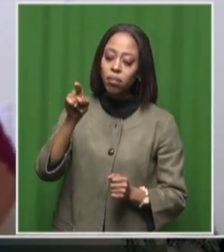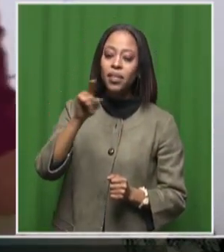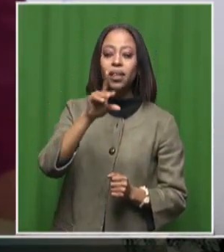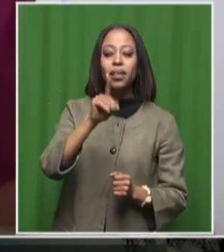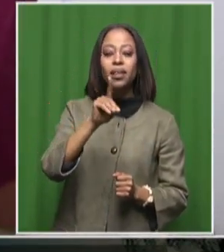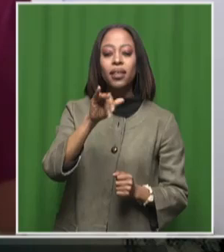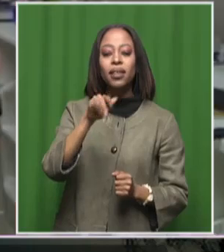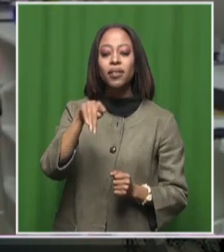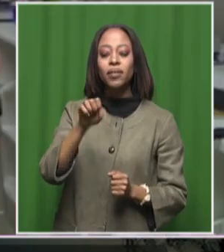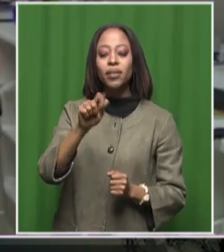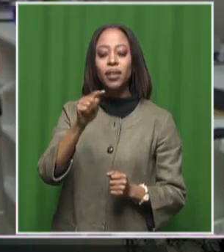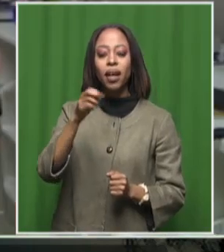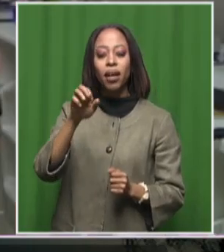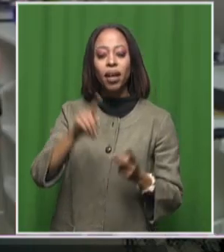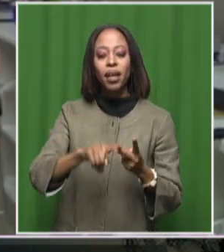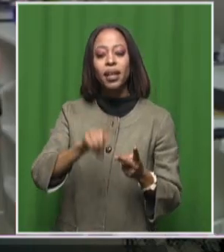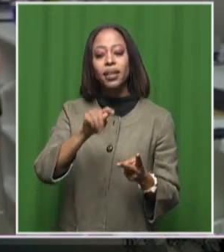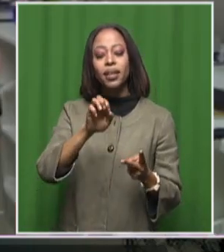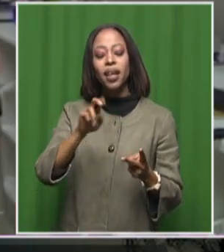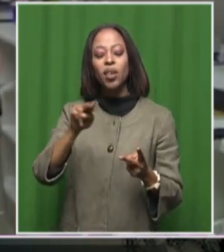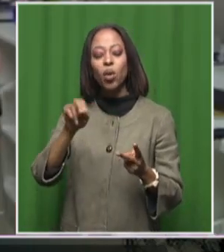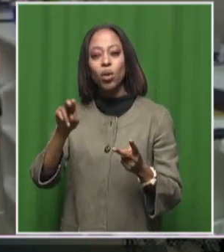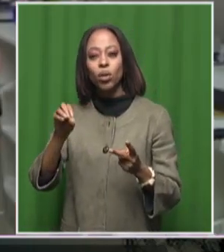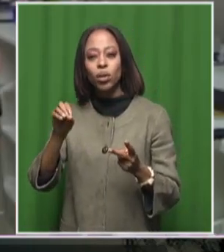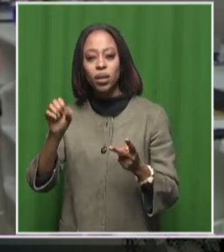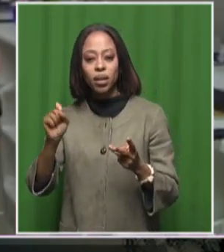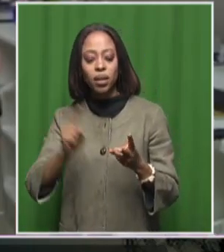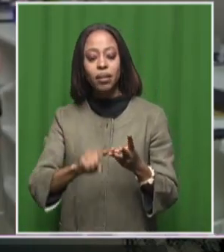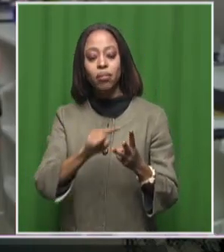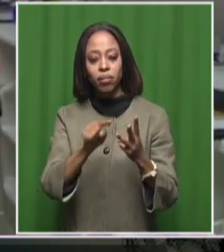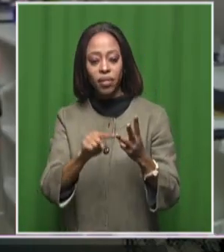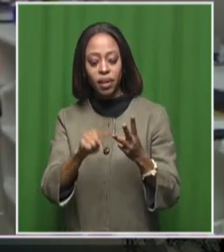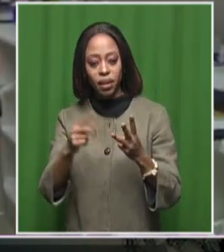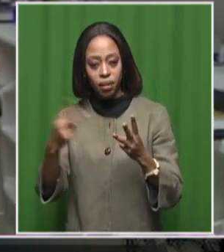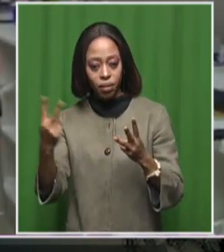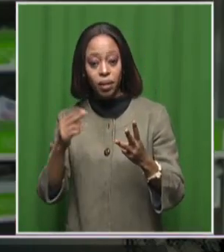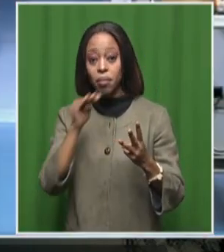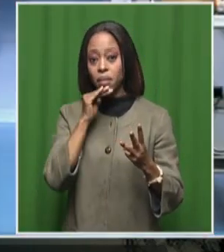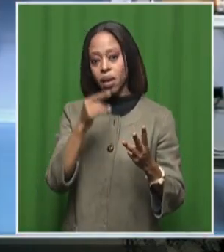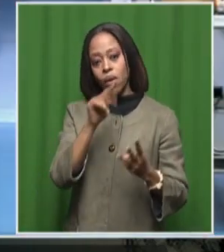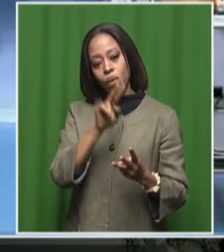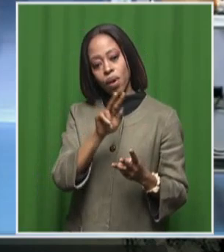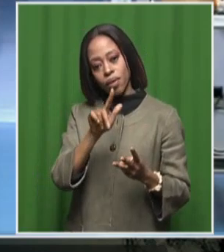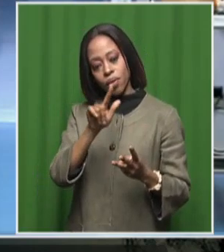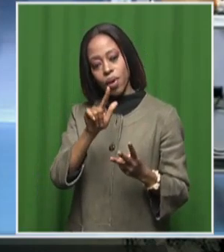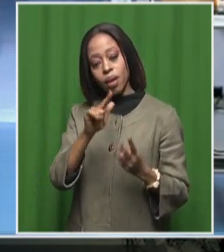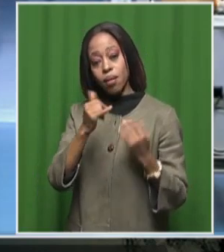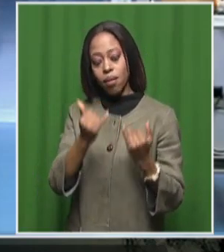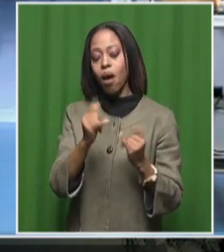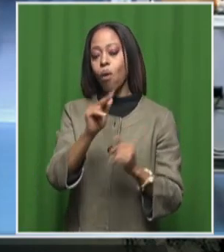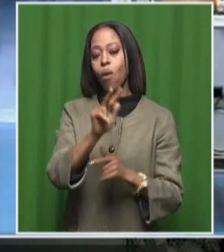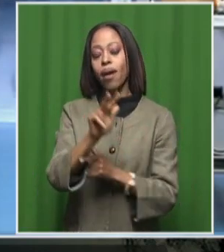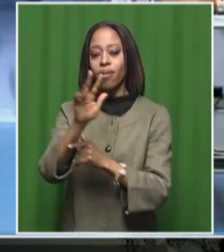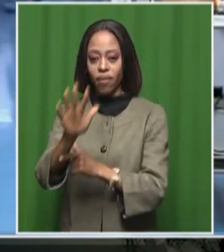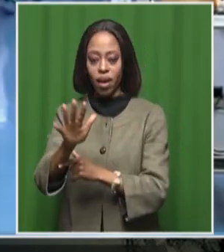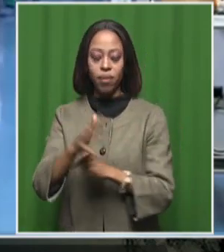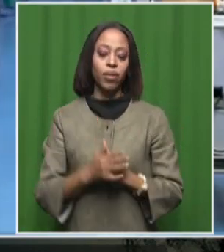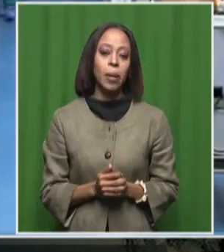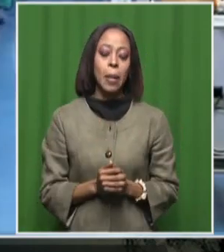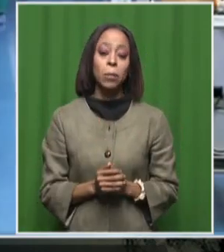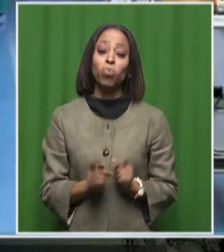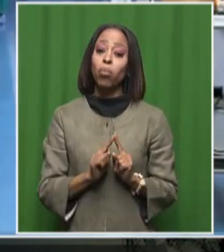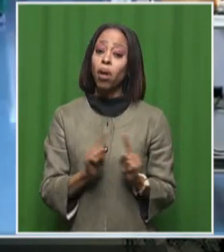diphtheria, tetanus, and pertussis. We moved from 81% to 85%. But that said,